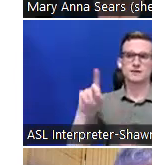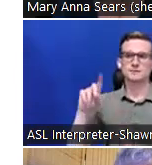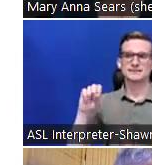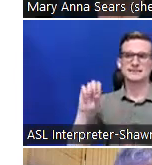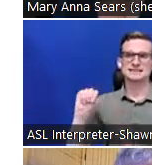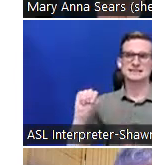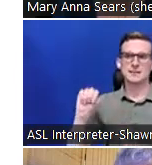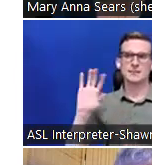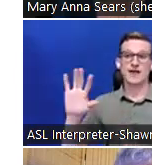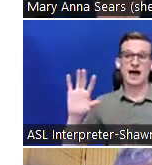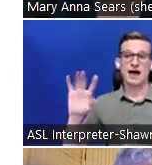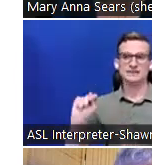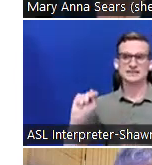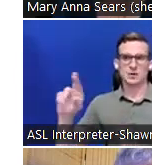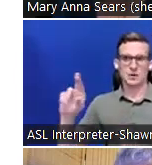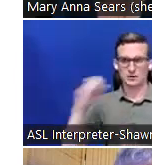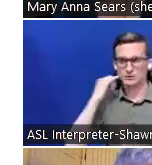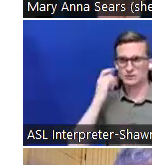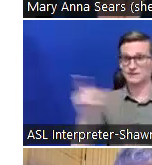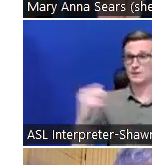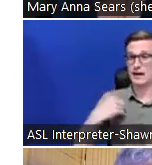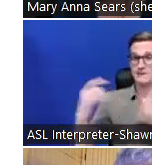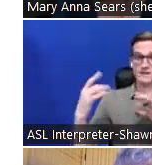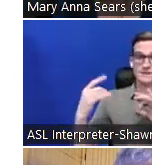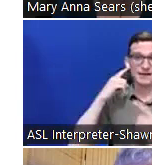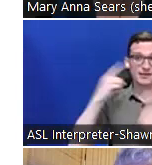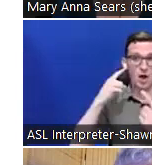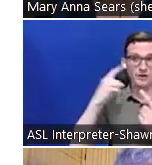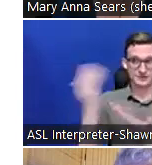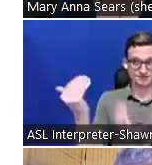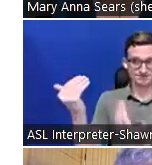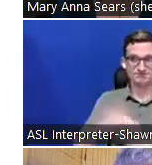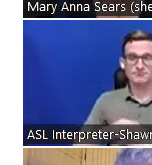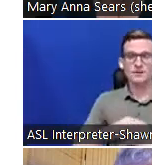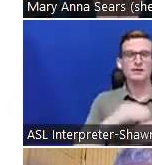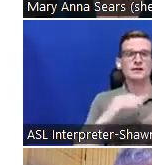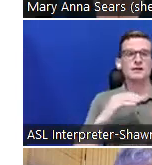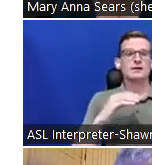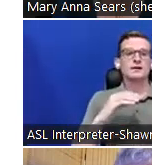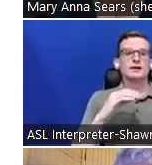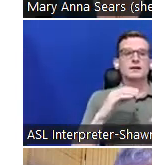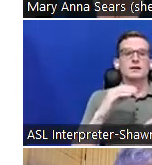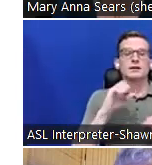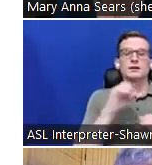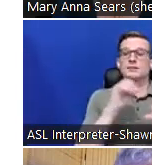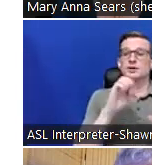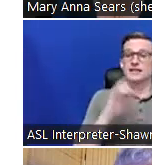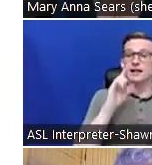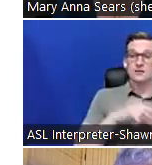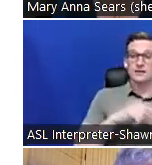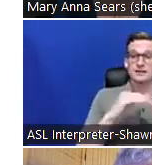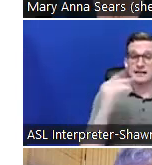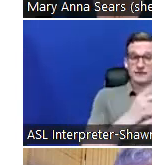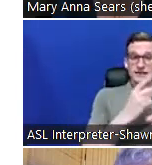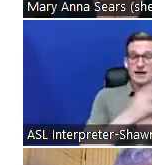on that. Personnel for this level of care, as in current state, at least 2 personnel per shift when 1 or more individuals